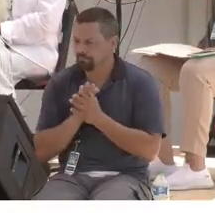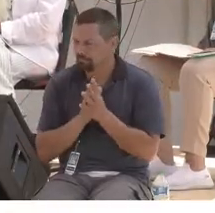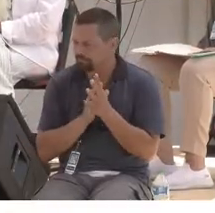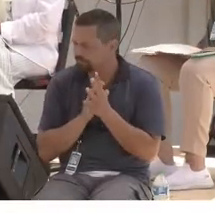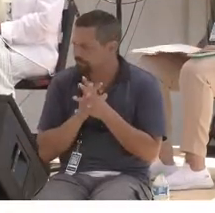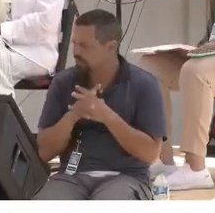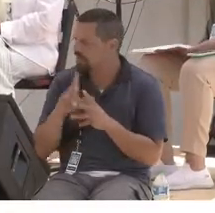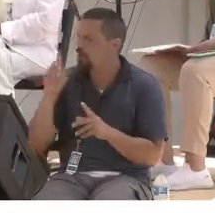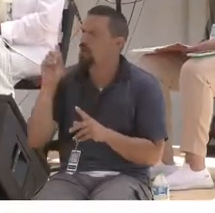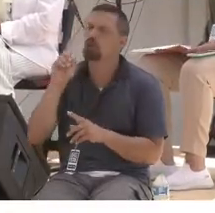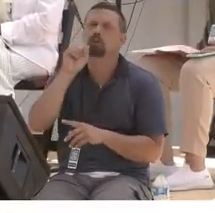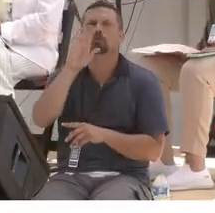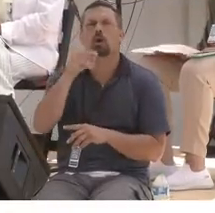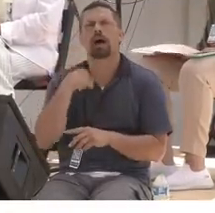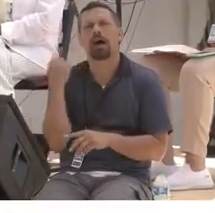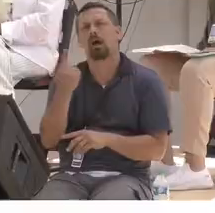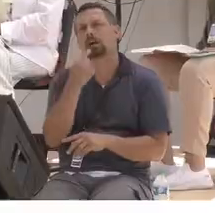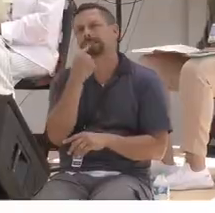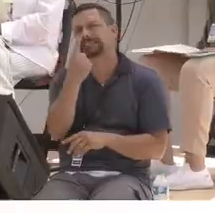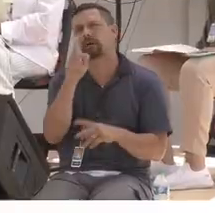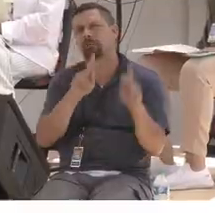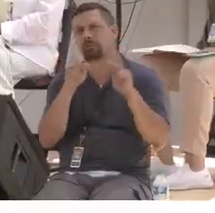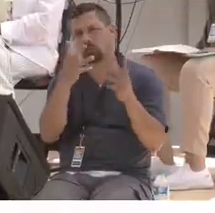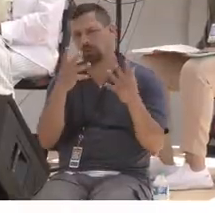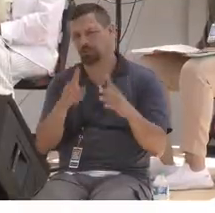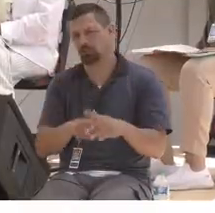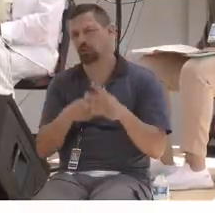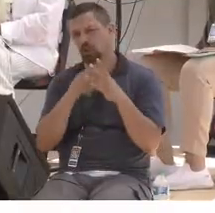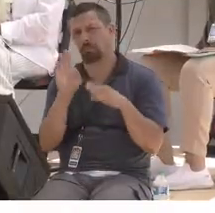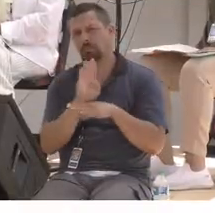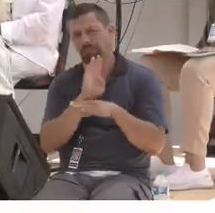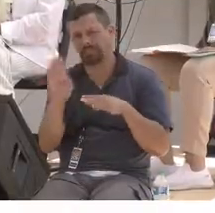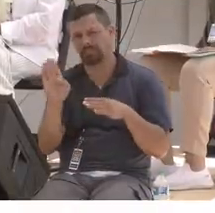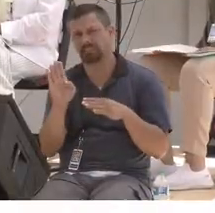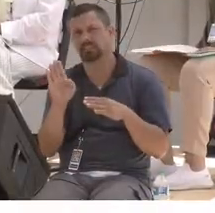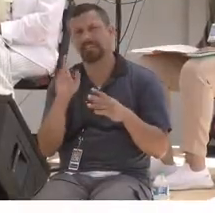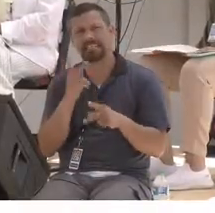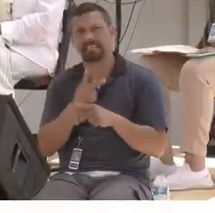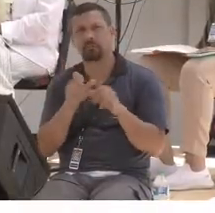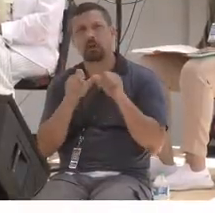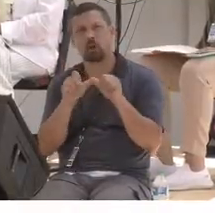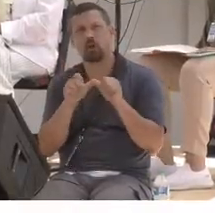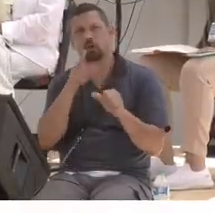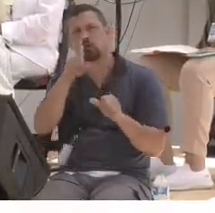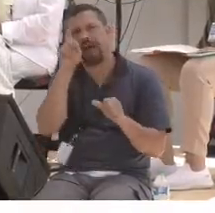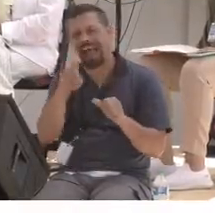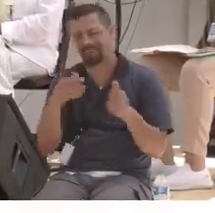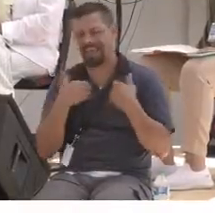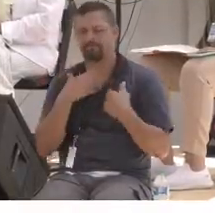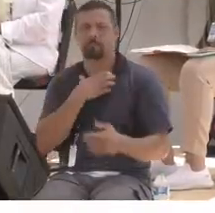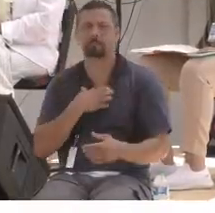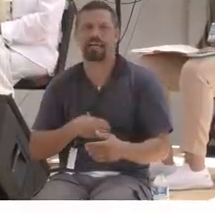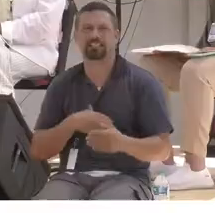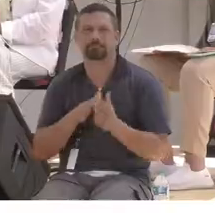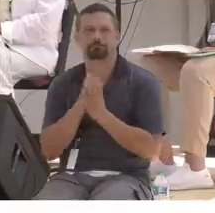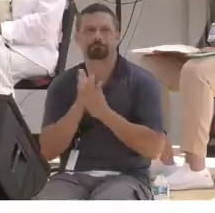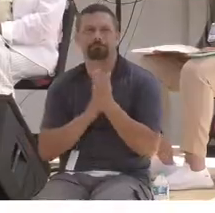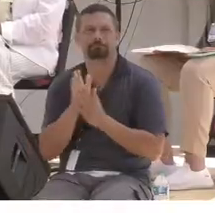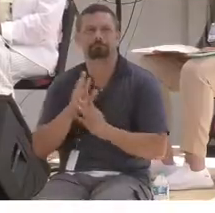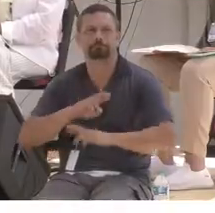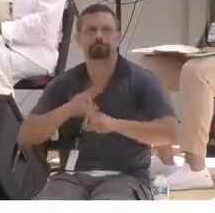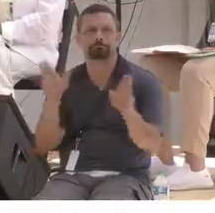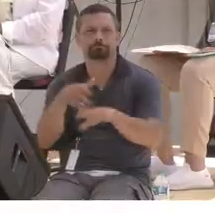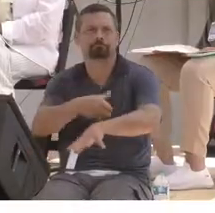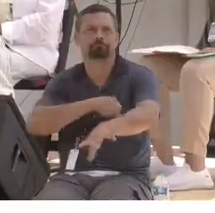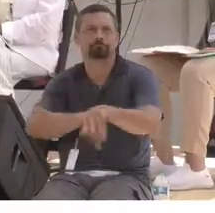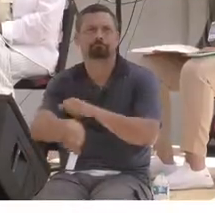I always tell people that if you want to start a business and you want it to keep growing, you have to have the passion for it. And because I have the